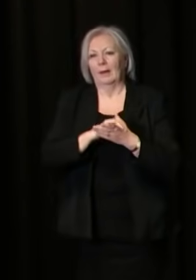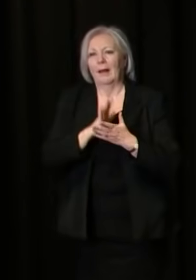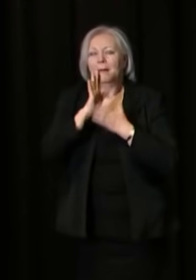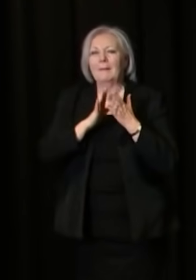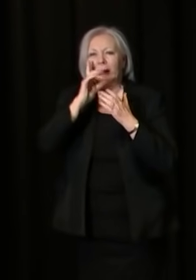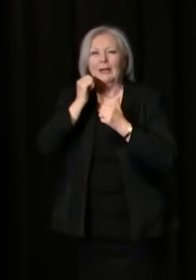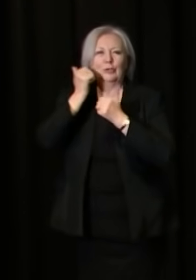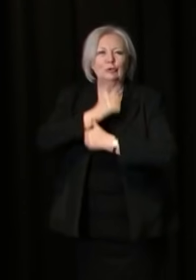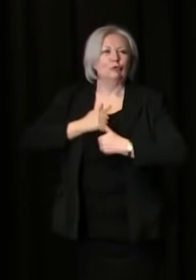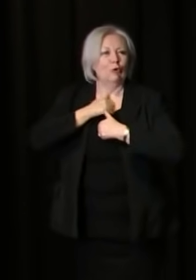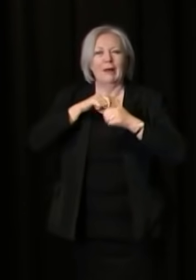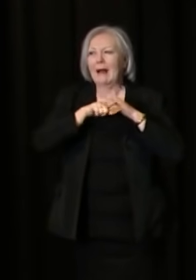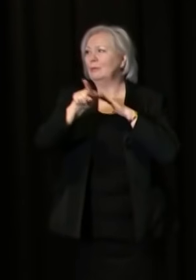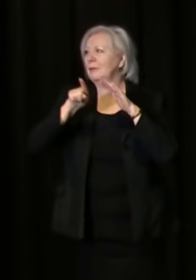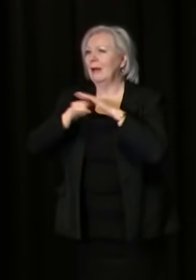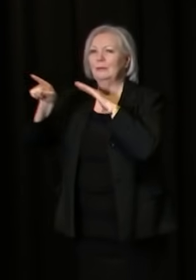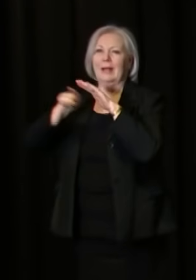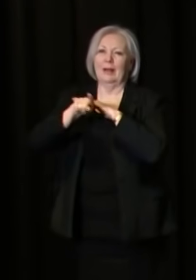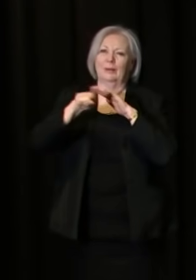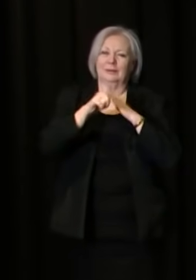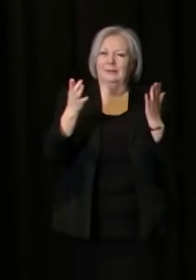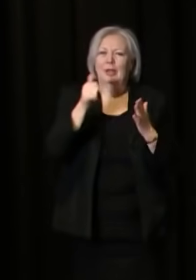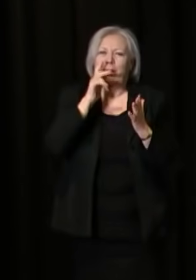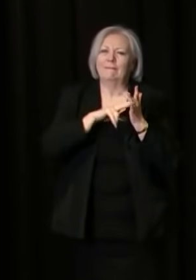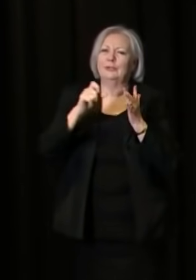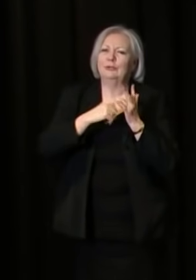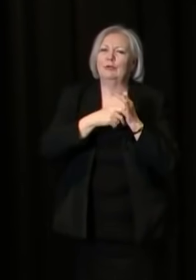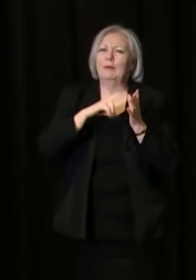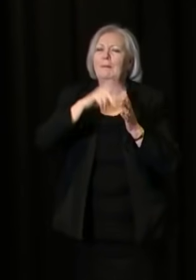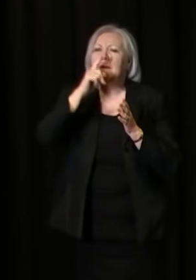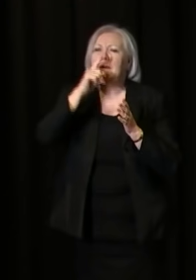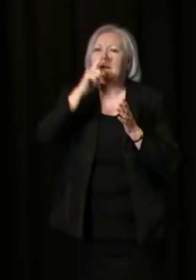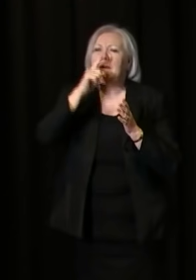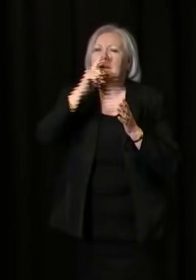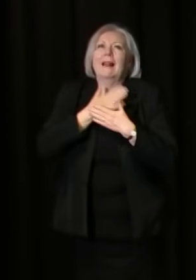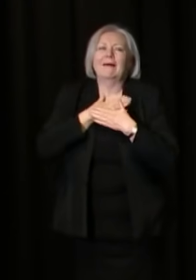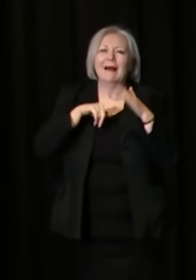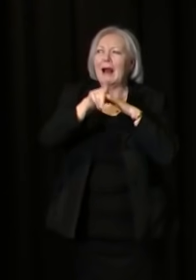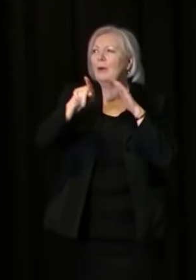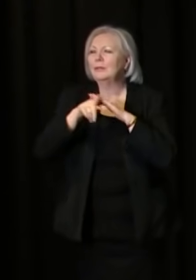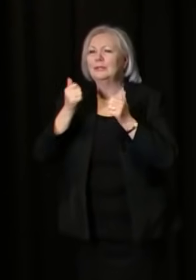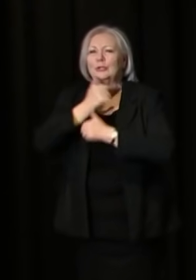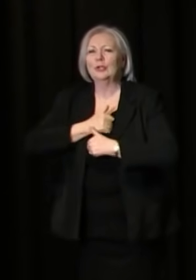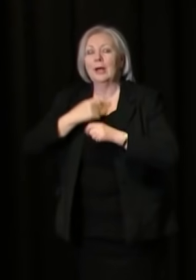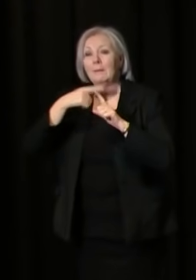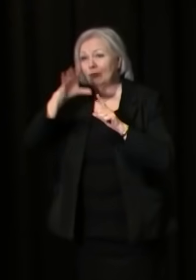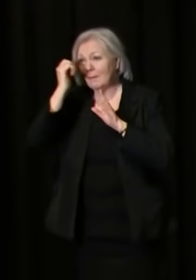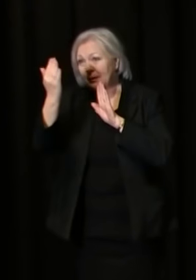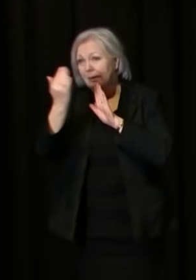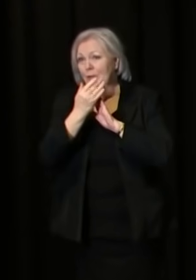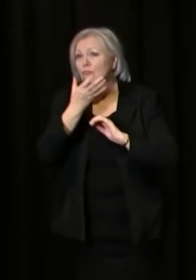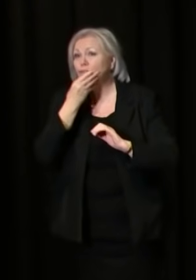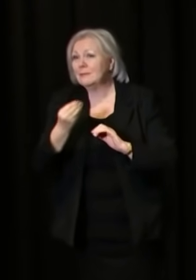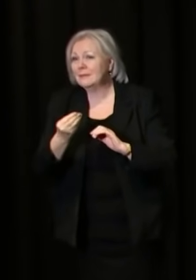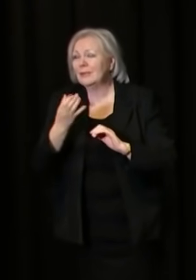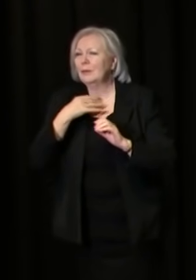of the things that we like as Victorians and that we love as Victorians, not the least being a Christmas where we can come